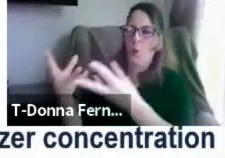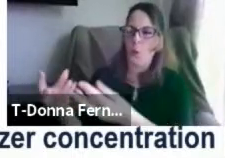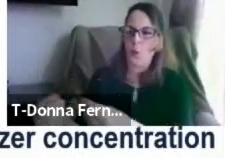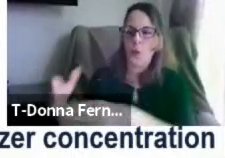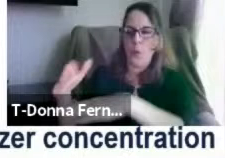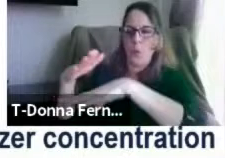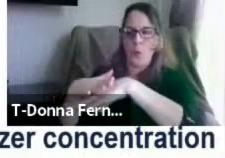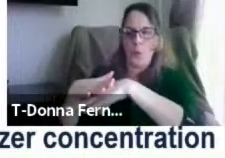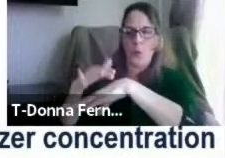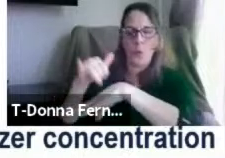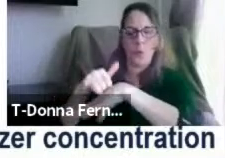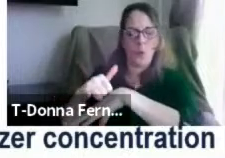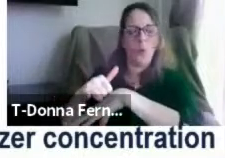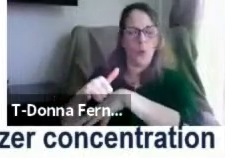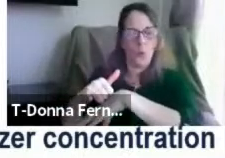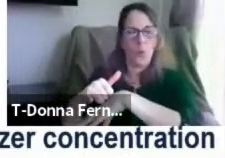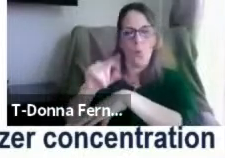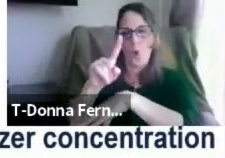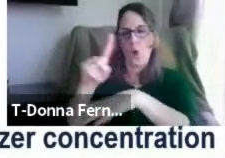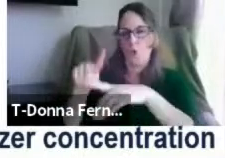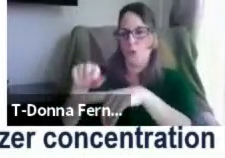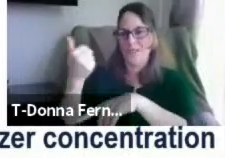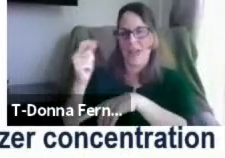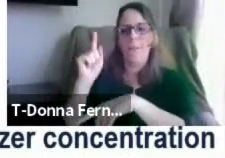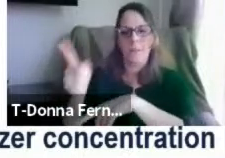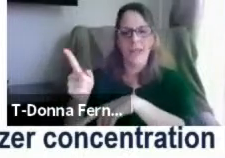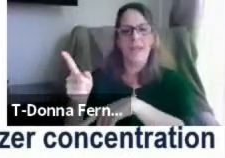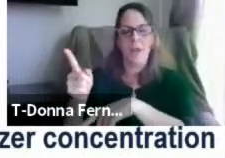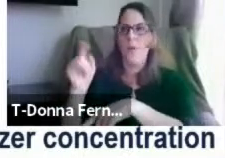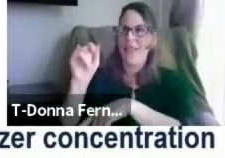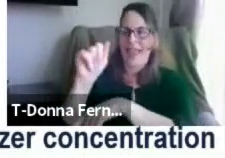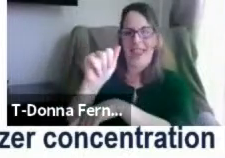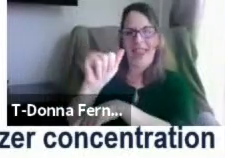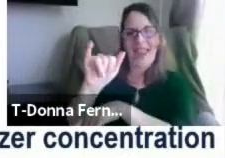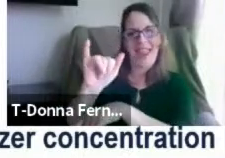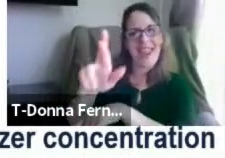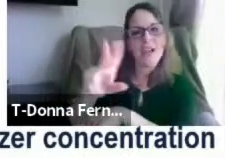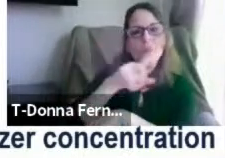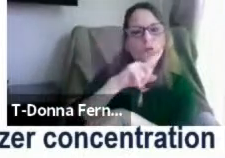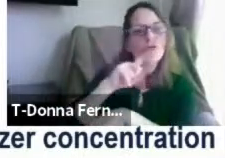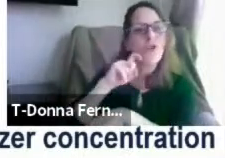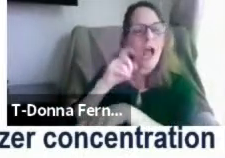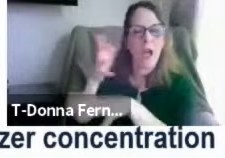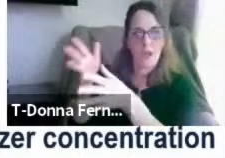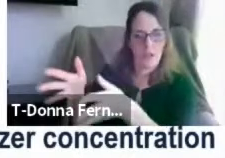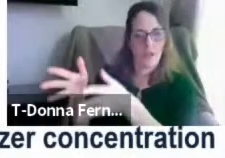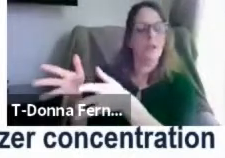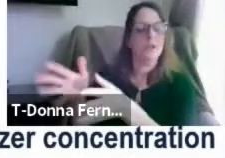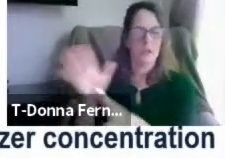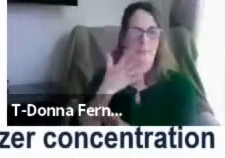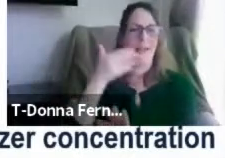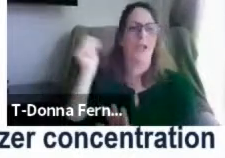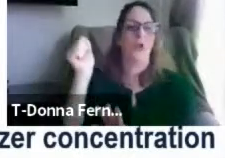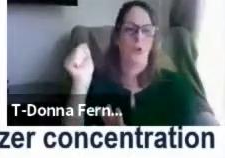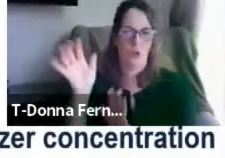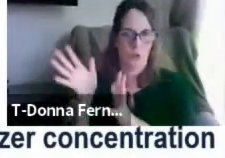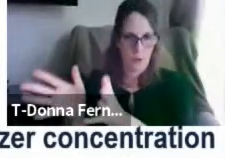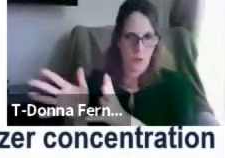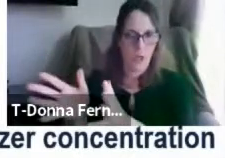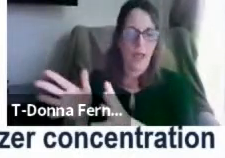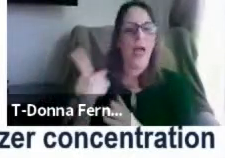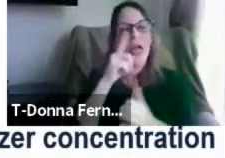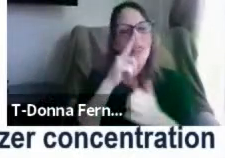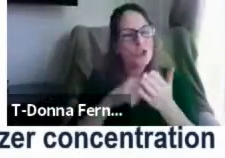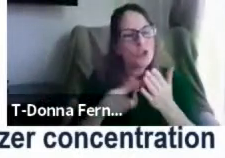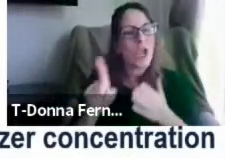that surface anywhere between 1 to 10 minutes. So let that sanitizer air dry on those dishes and check your